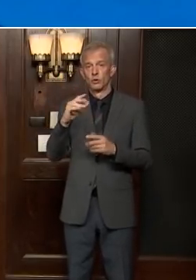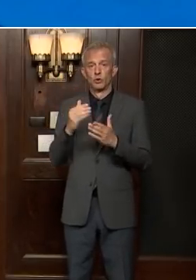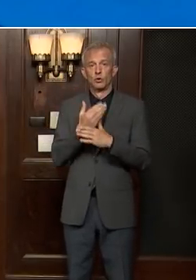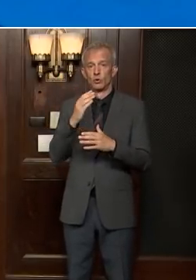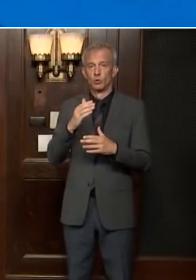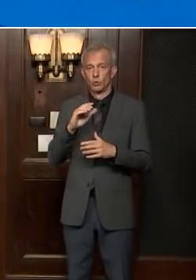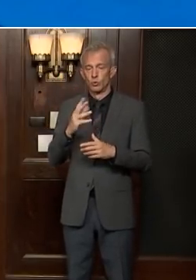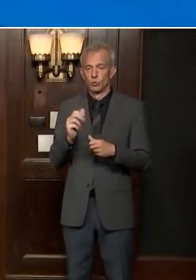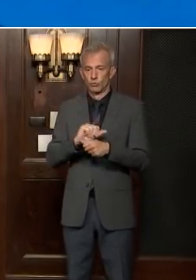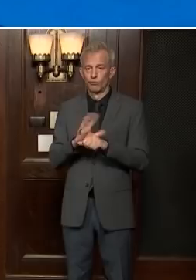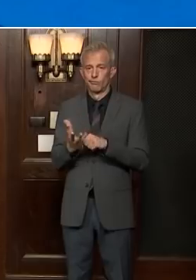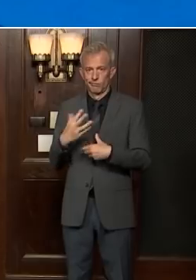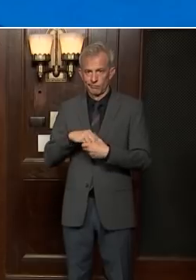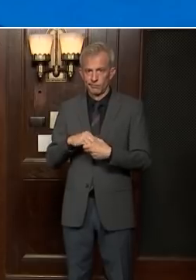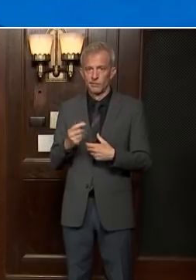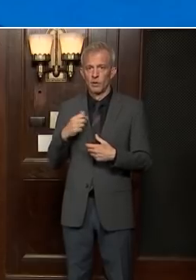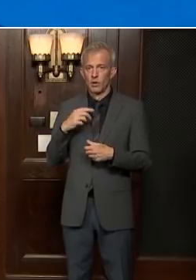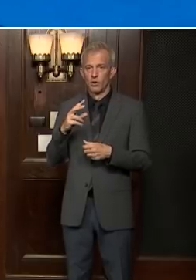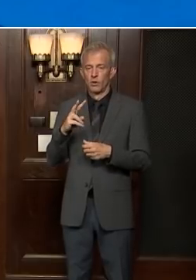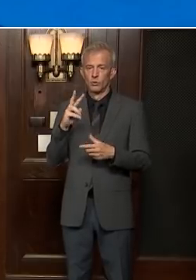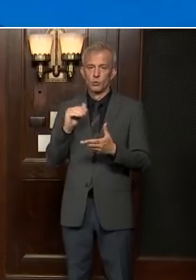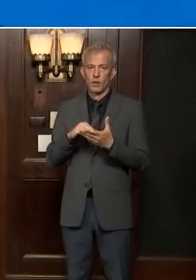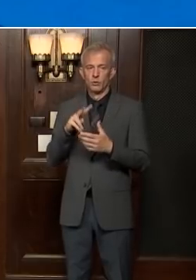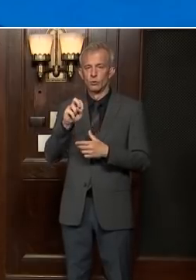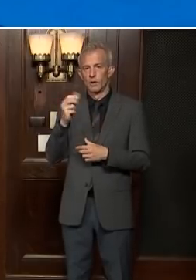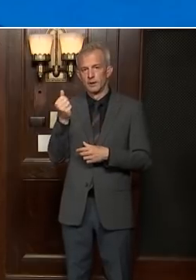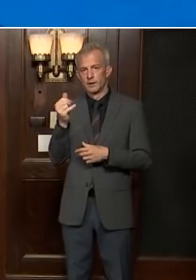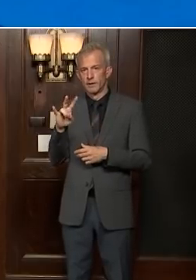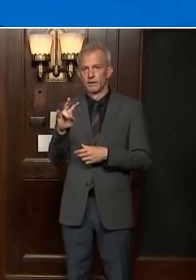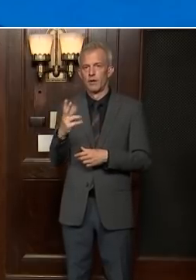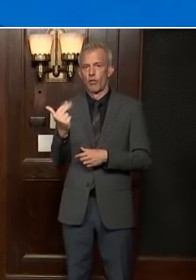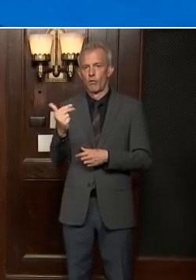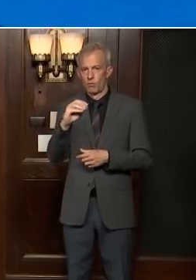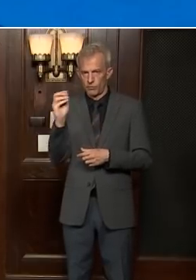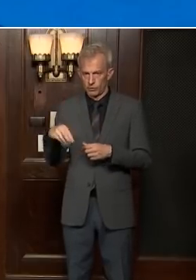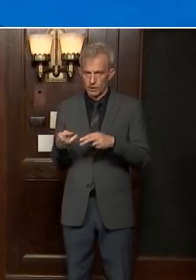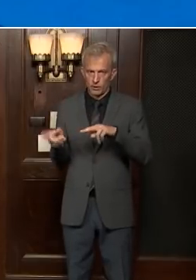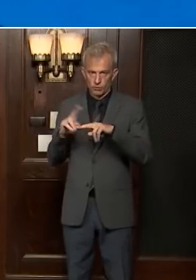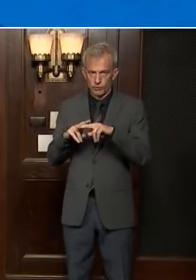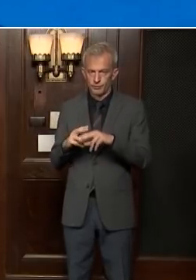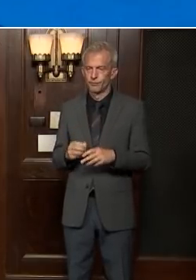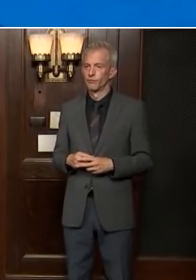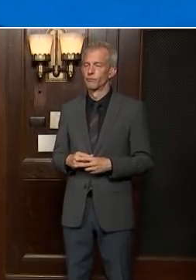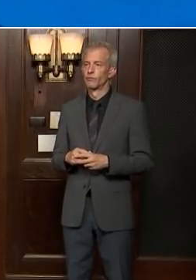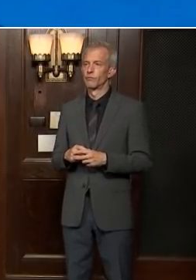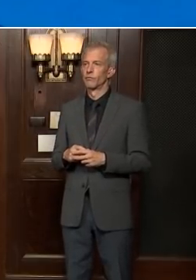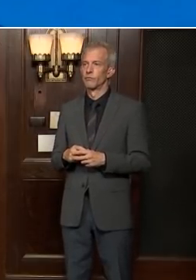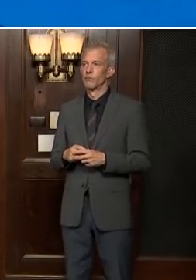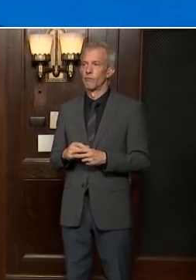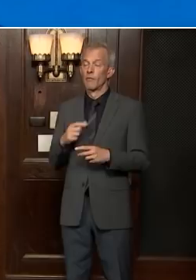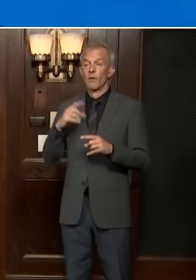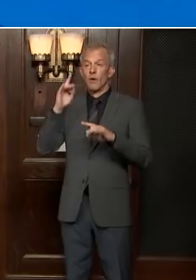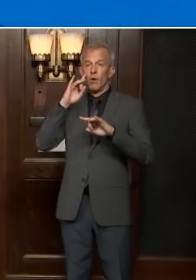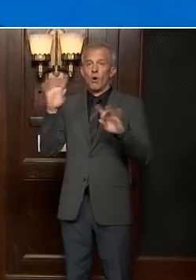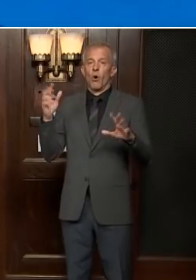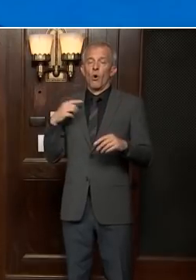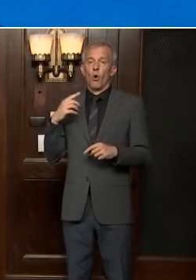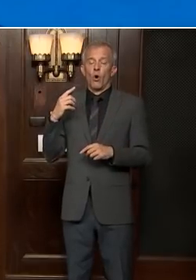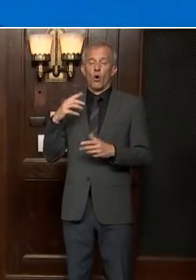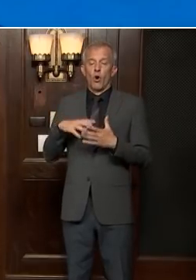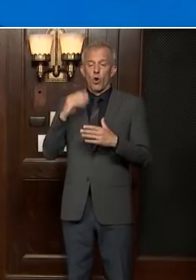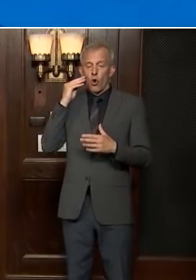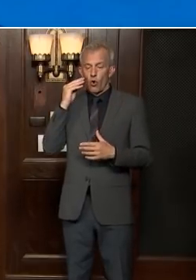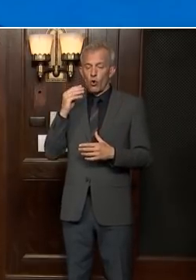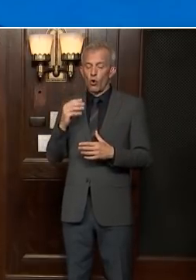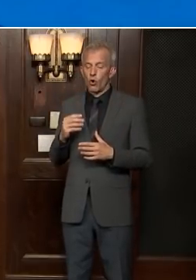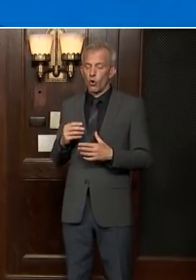to 1,717, a 13% increase. We learned, most tragically, of 11 new